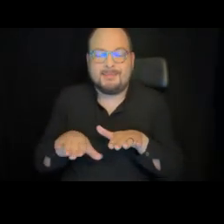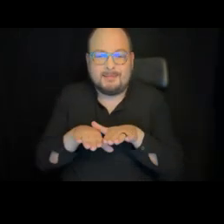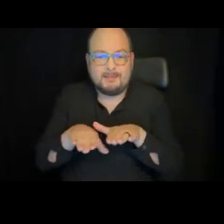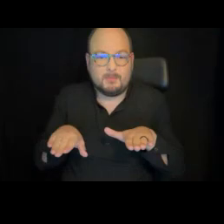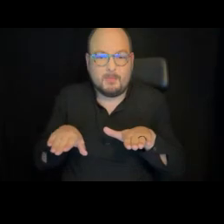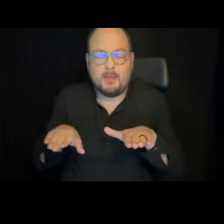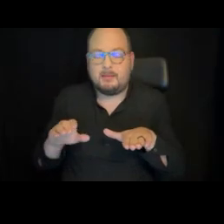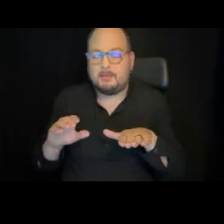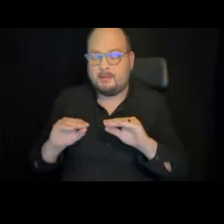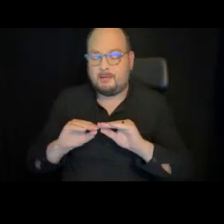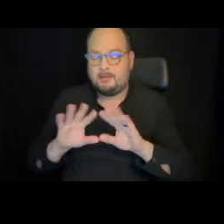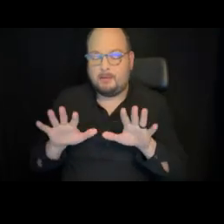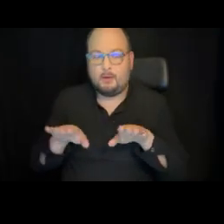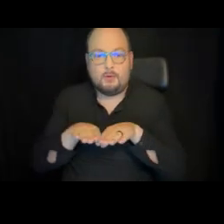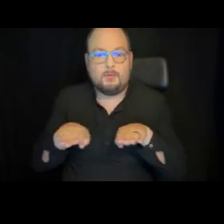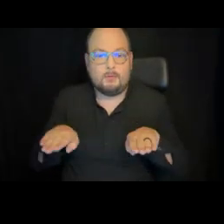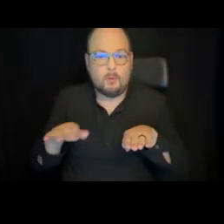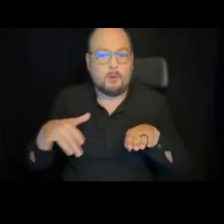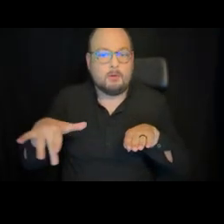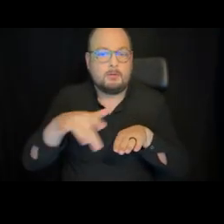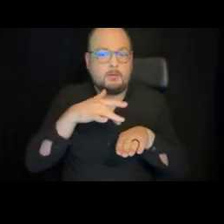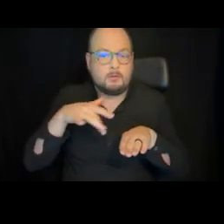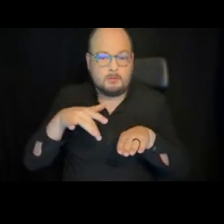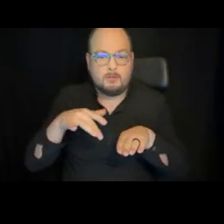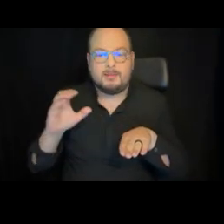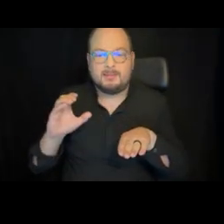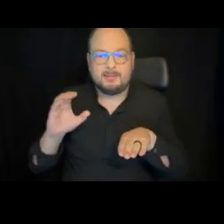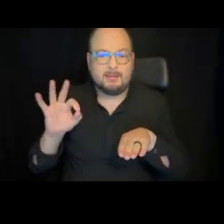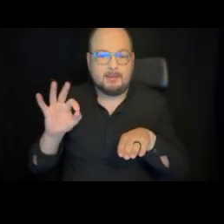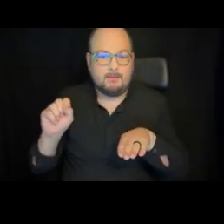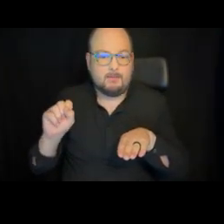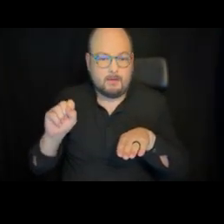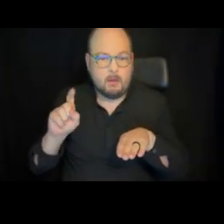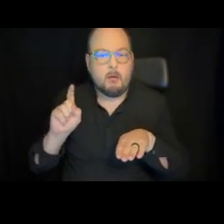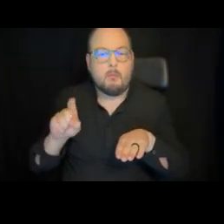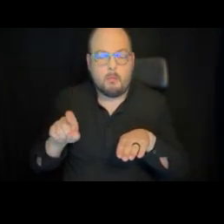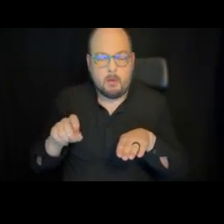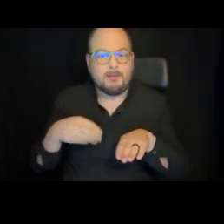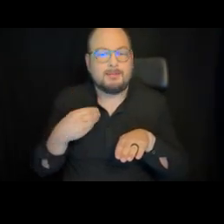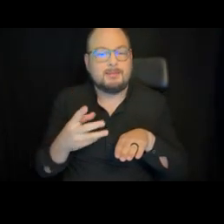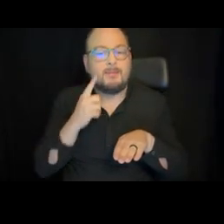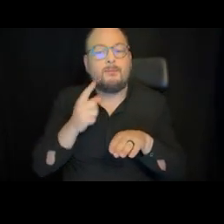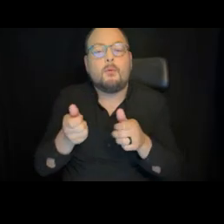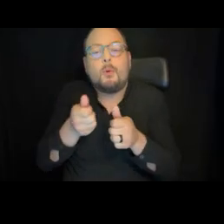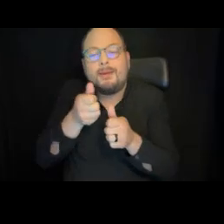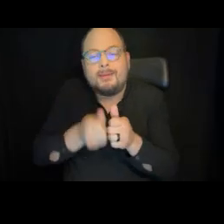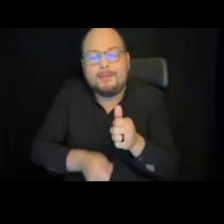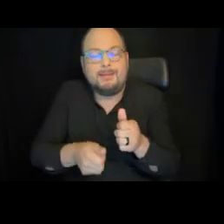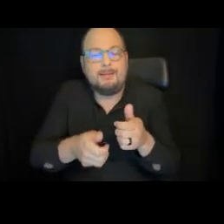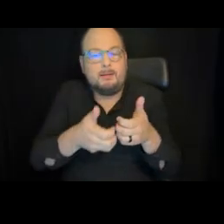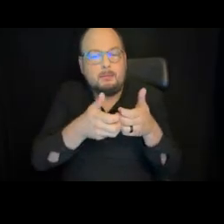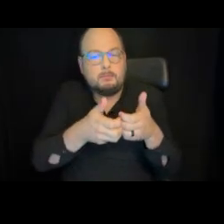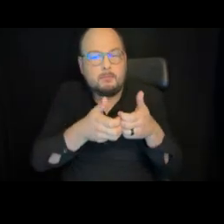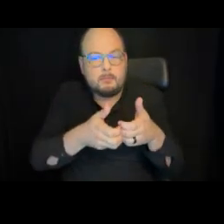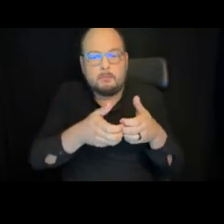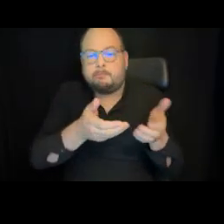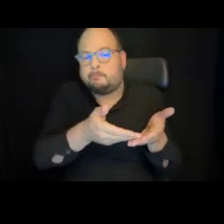or CFS, be provided at each kitchen appliance or